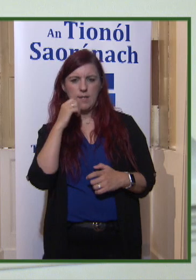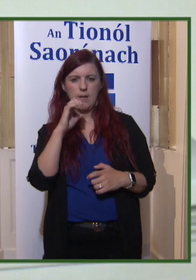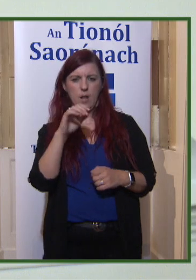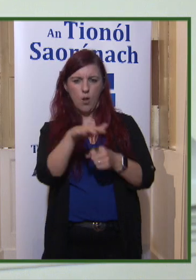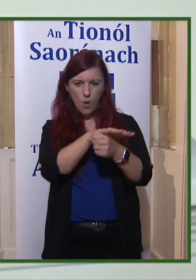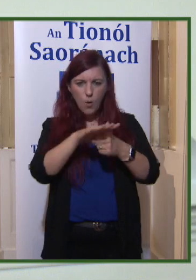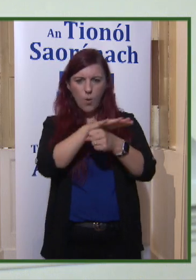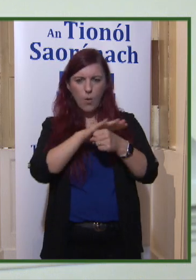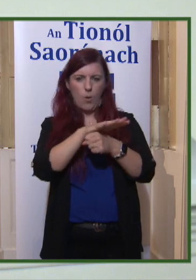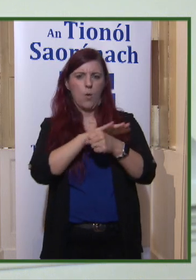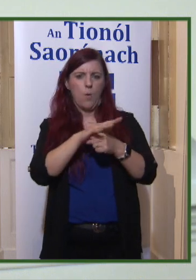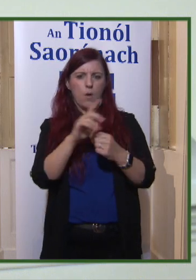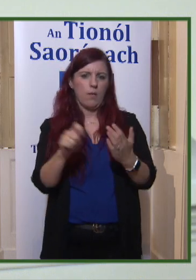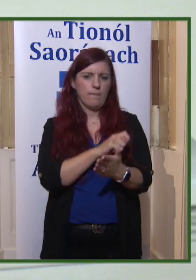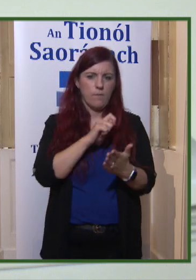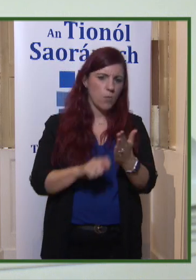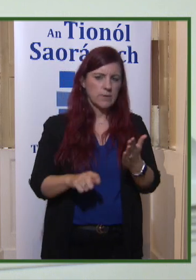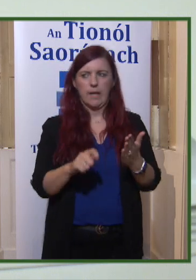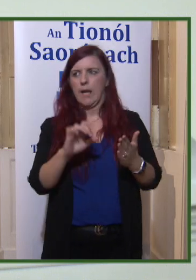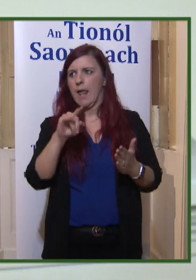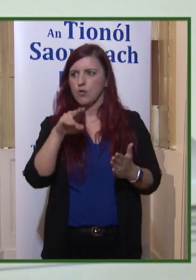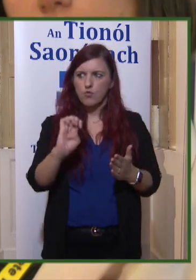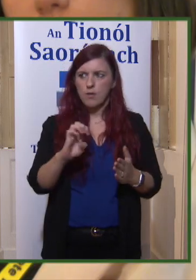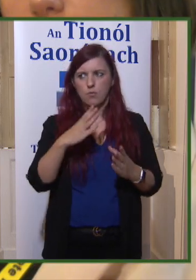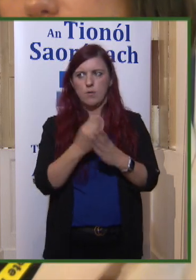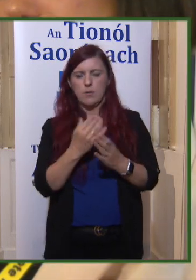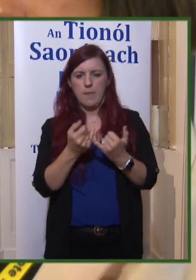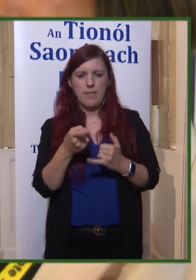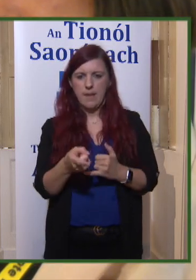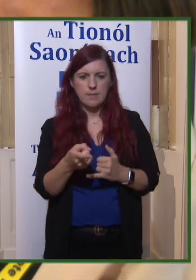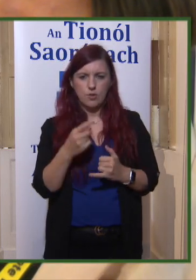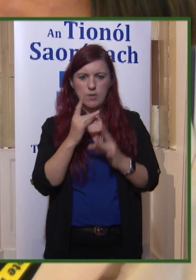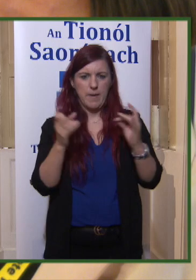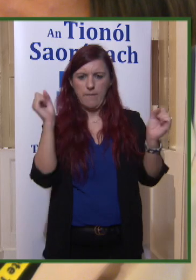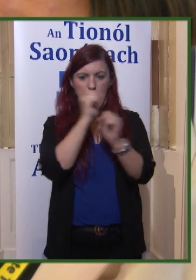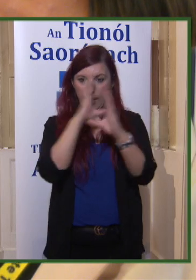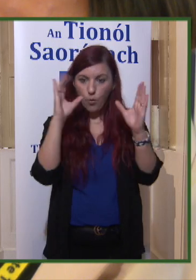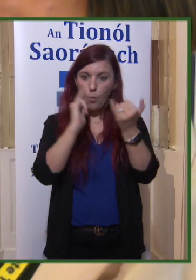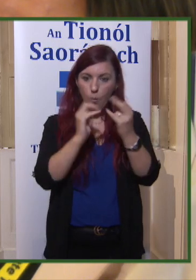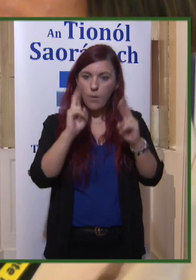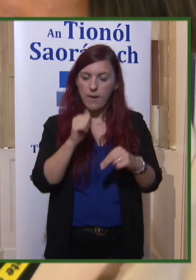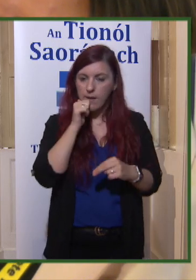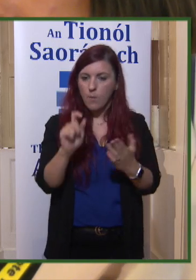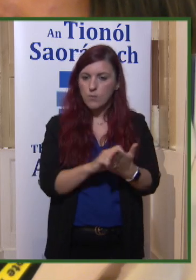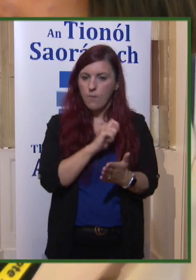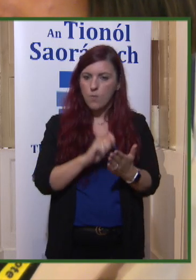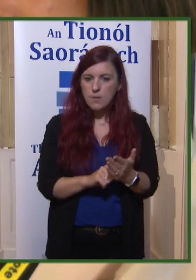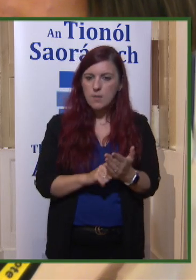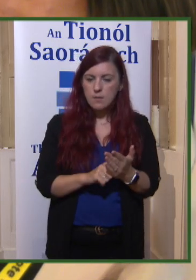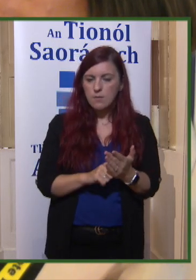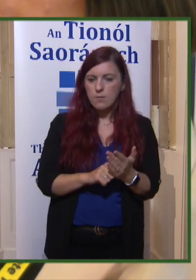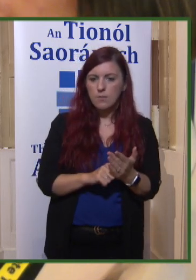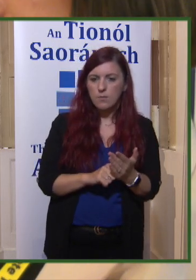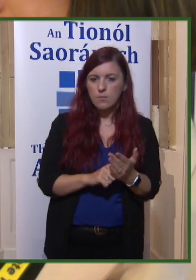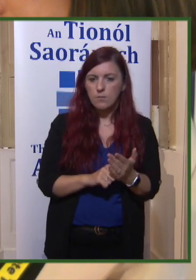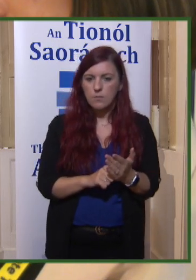local voting rules or local voting electorate or something like that to make it just really clear that it's the same group of people voting for the directly